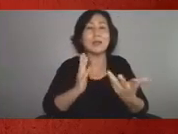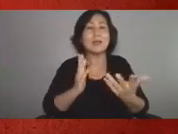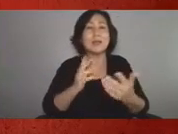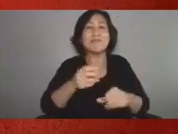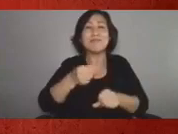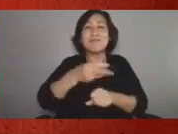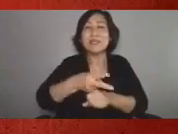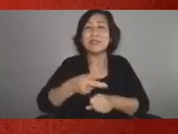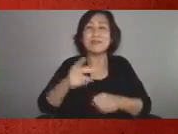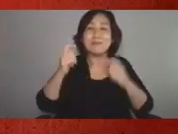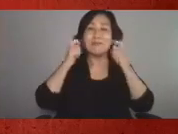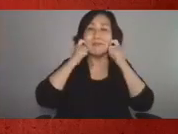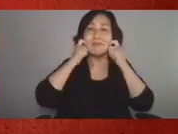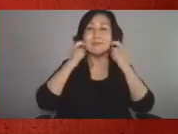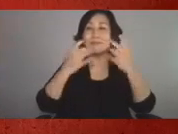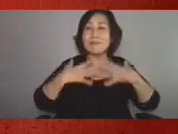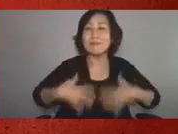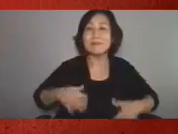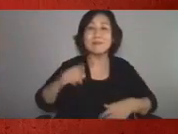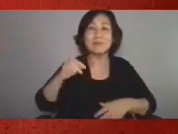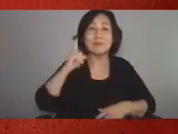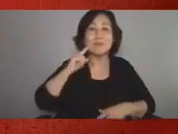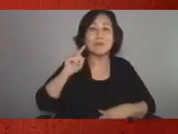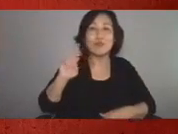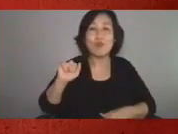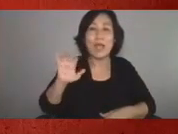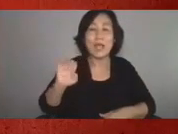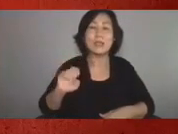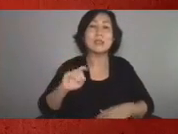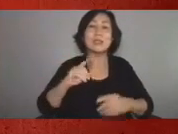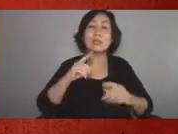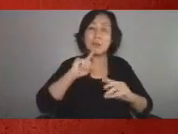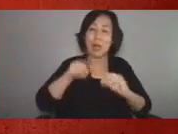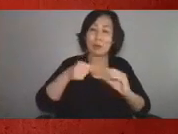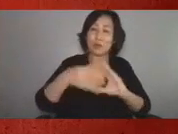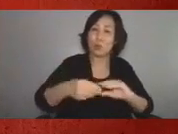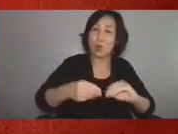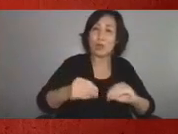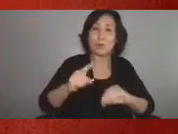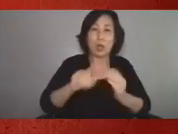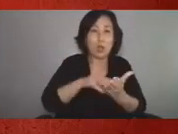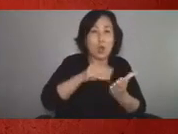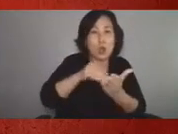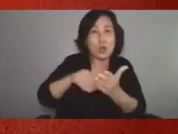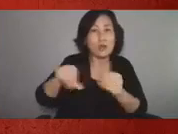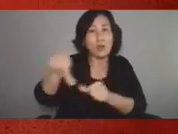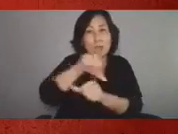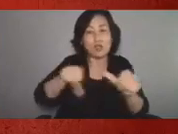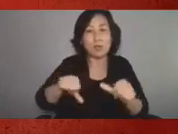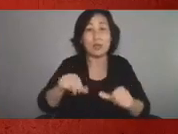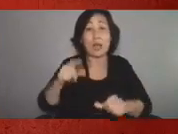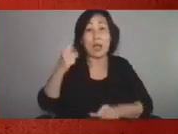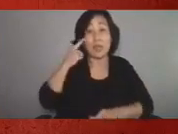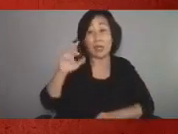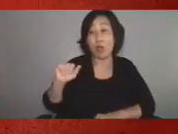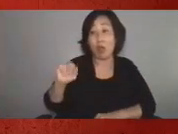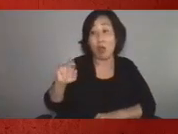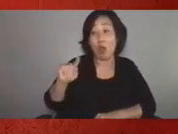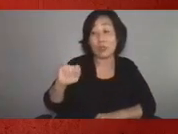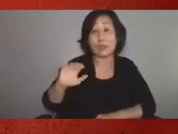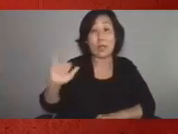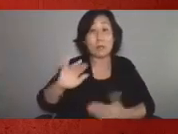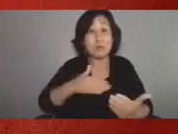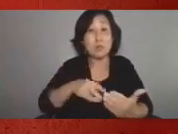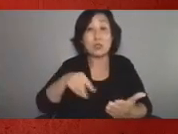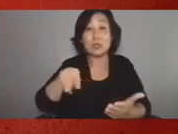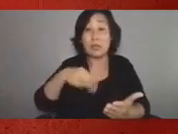and it's about learning from each other, And so I think the arts will always be important, whether